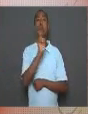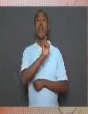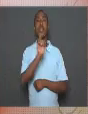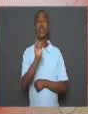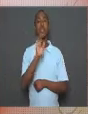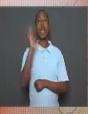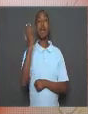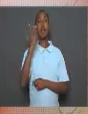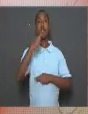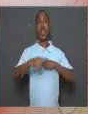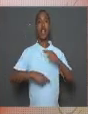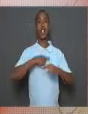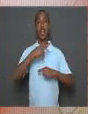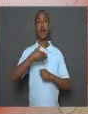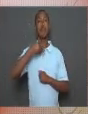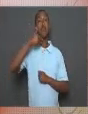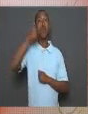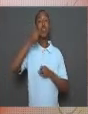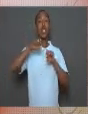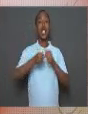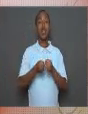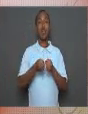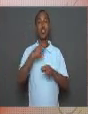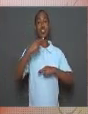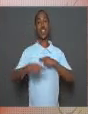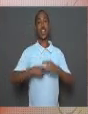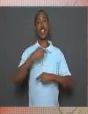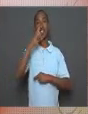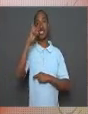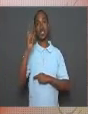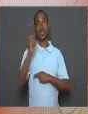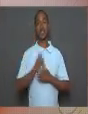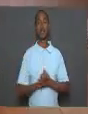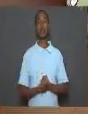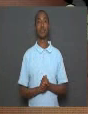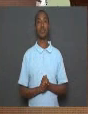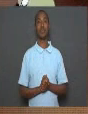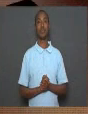of reaction are most decomposition reactions?